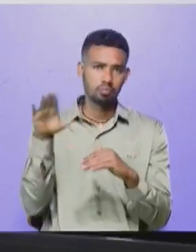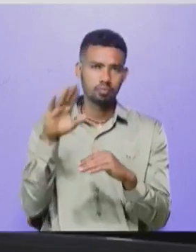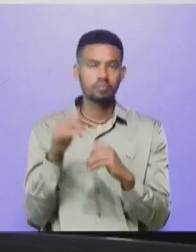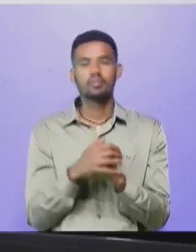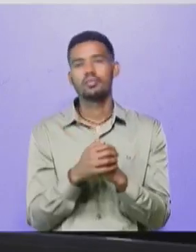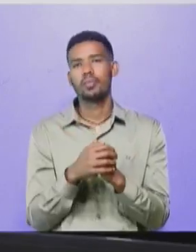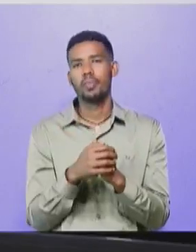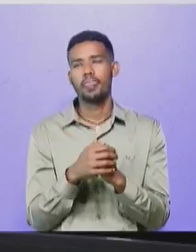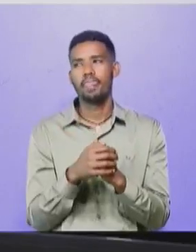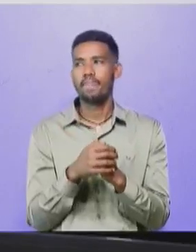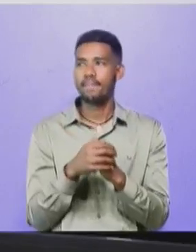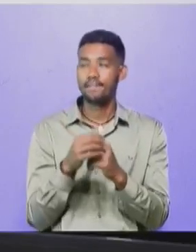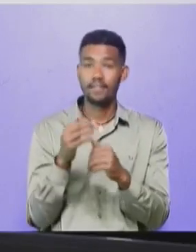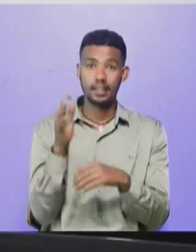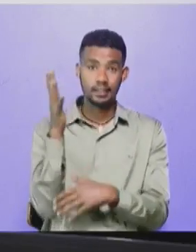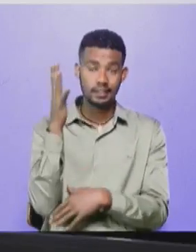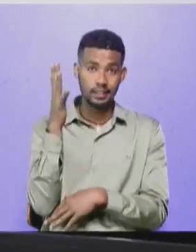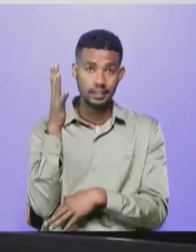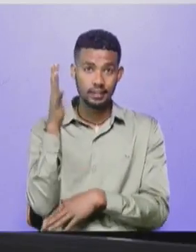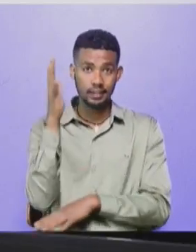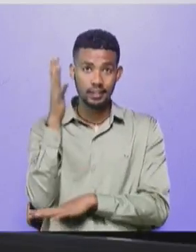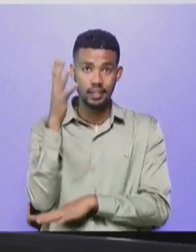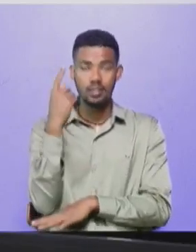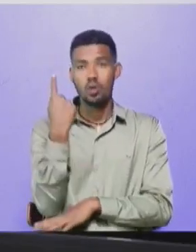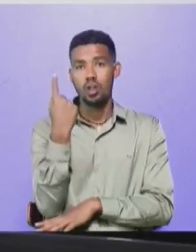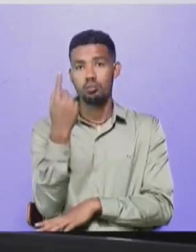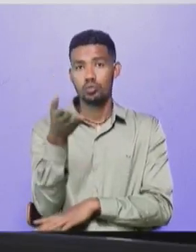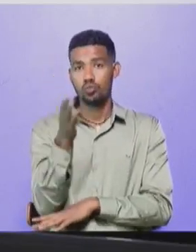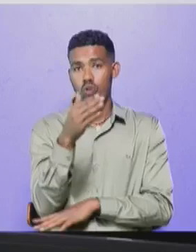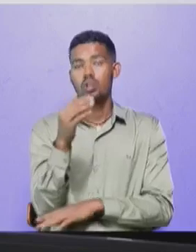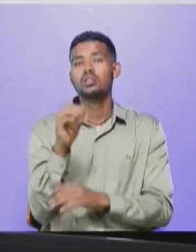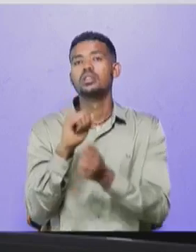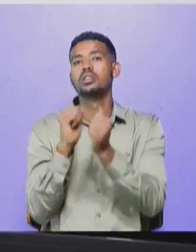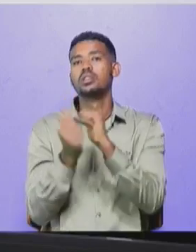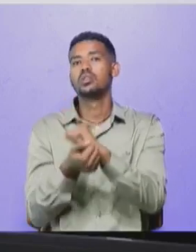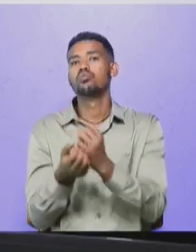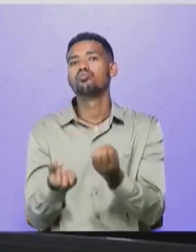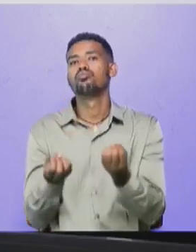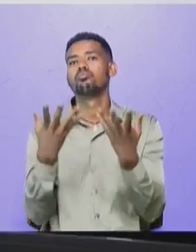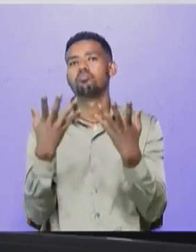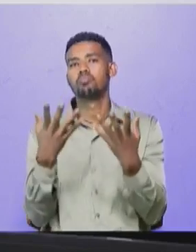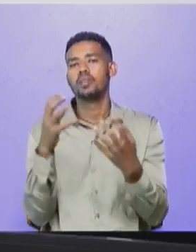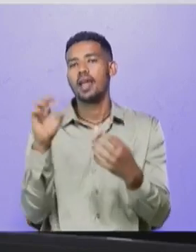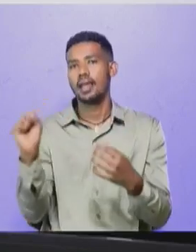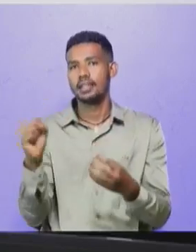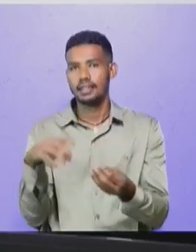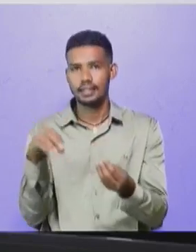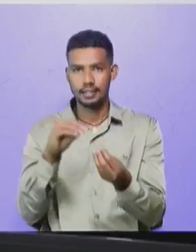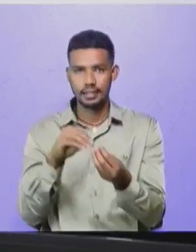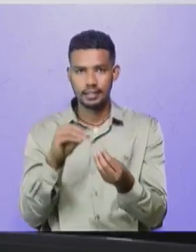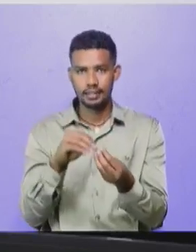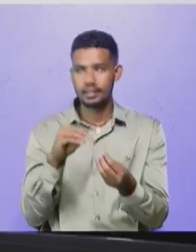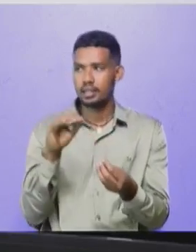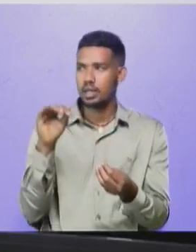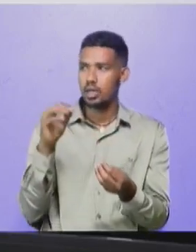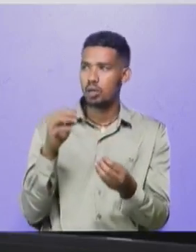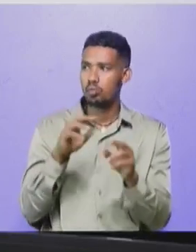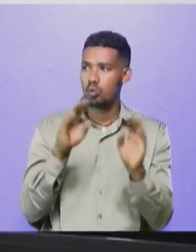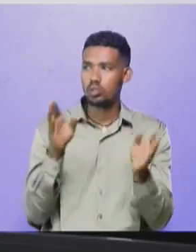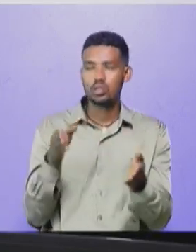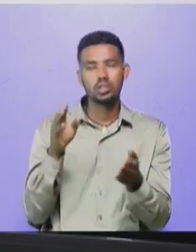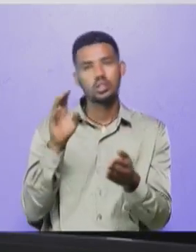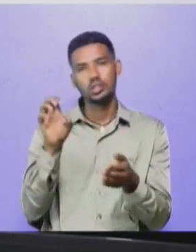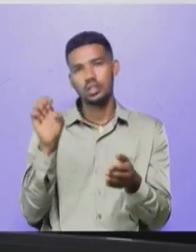dogs. Tree, trees. Box, boxes.